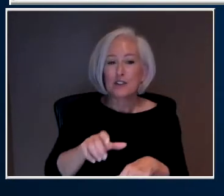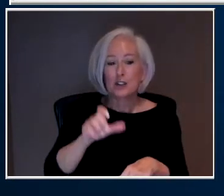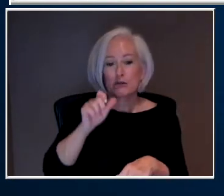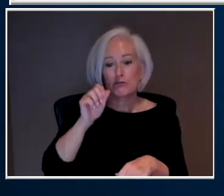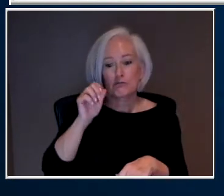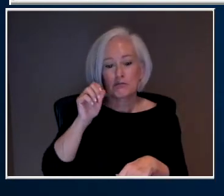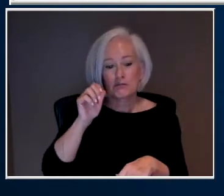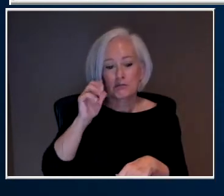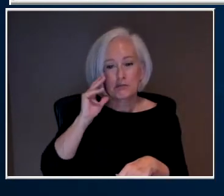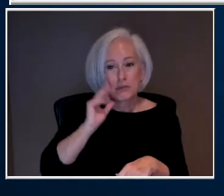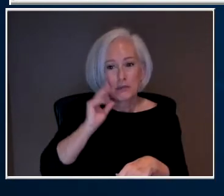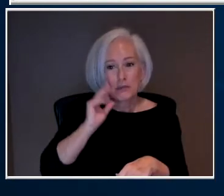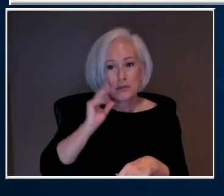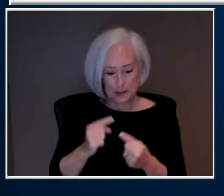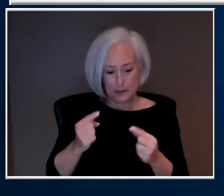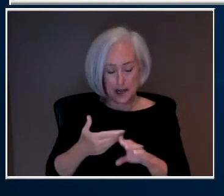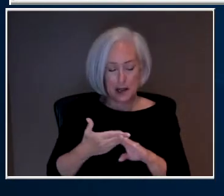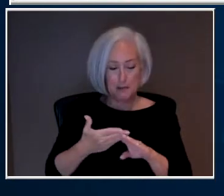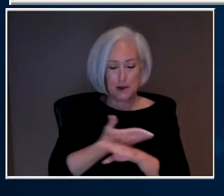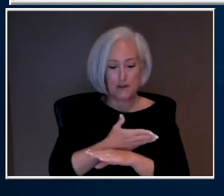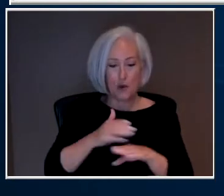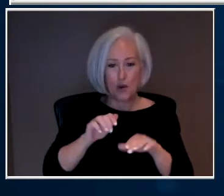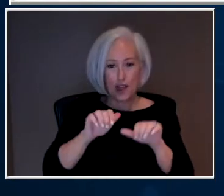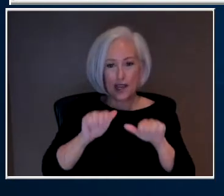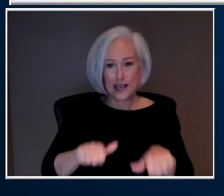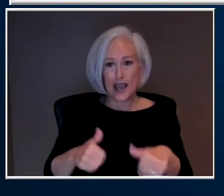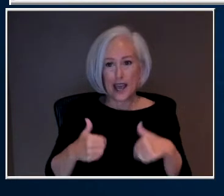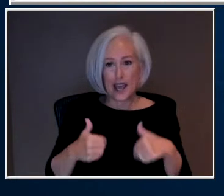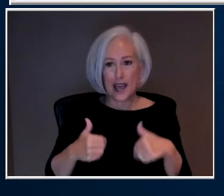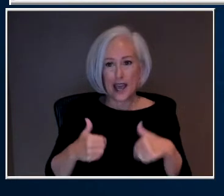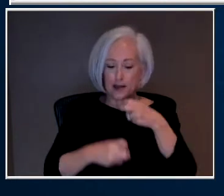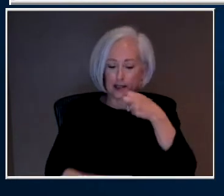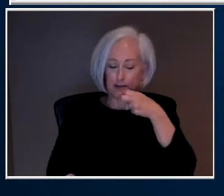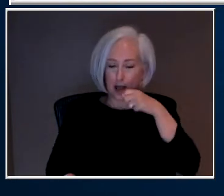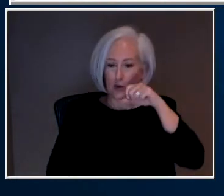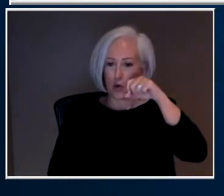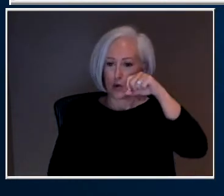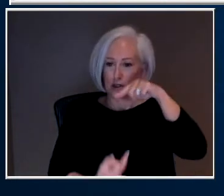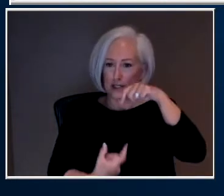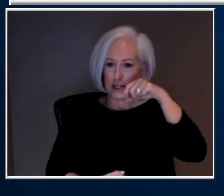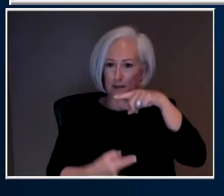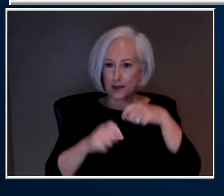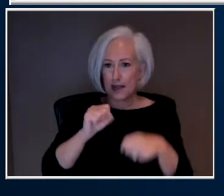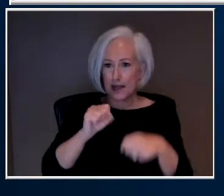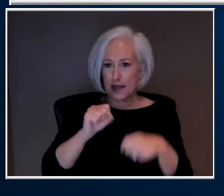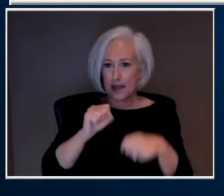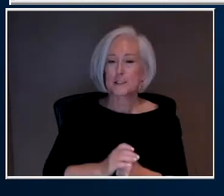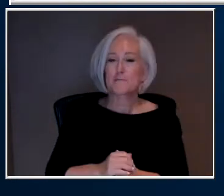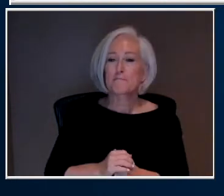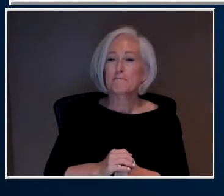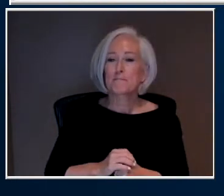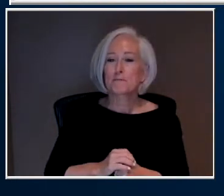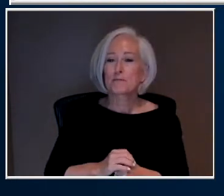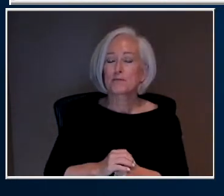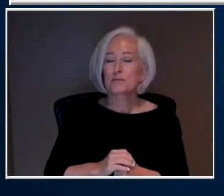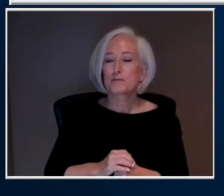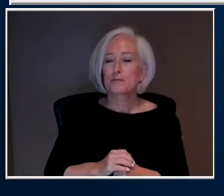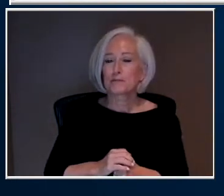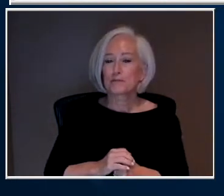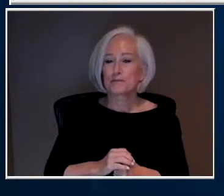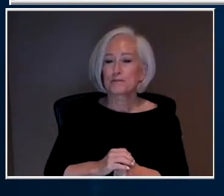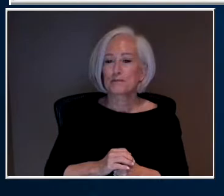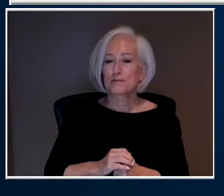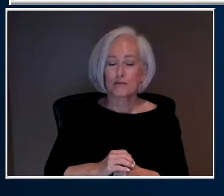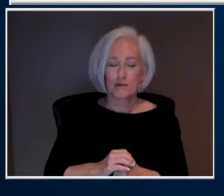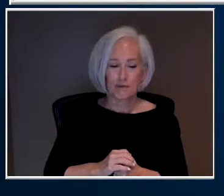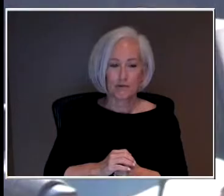cord stimulator. I mean, if you're in excruciating pain, how many other things do you have to try before this is an option for you? Yeah,